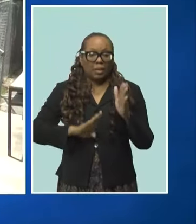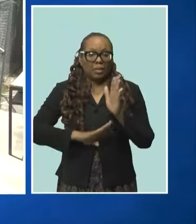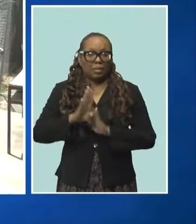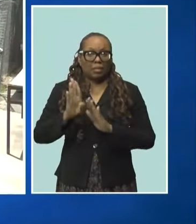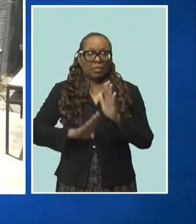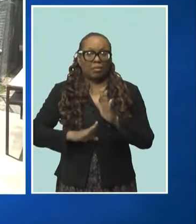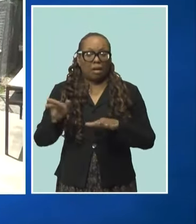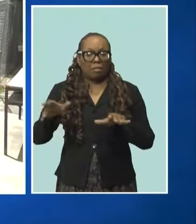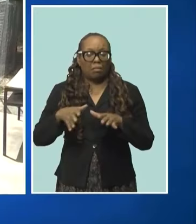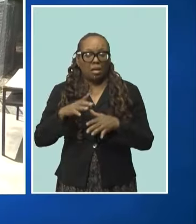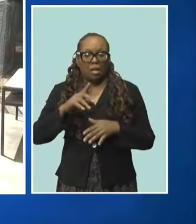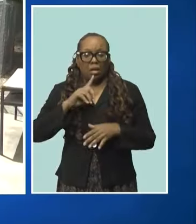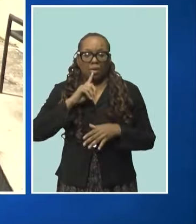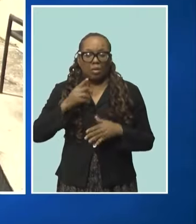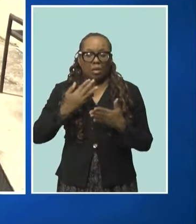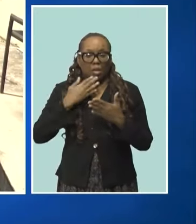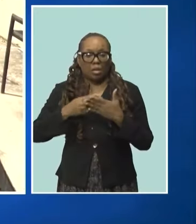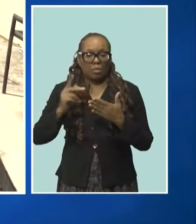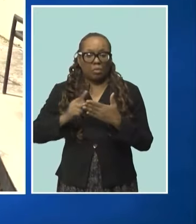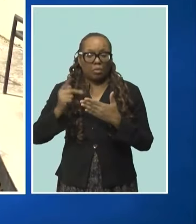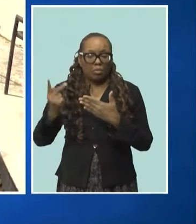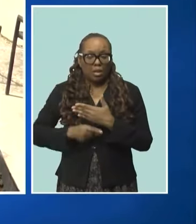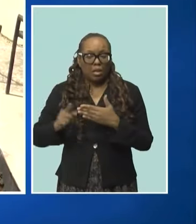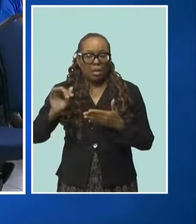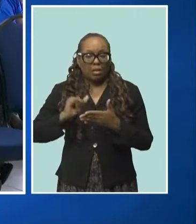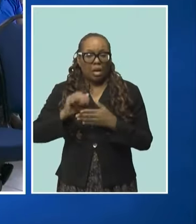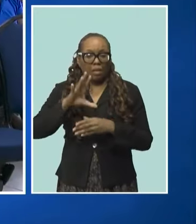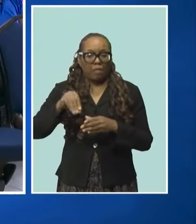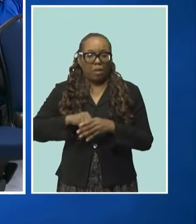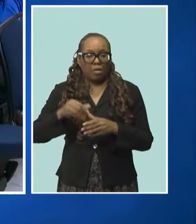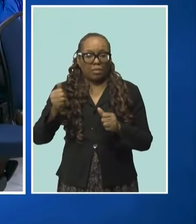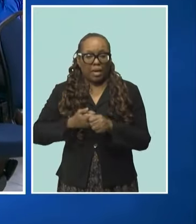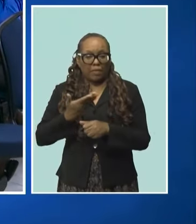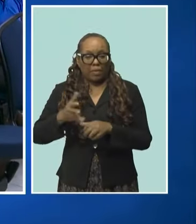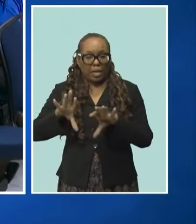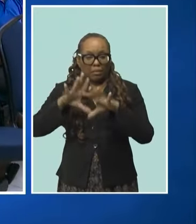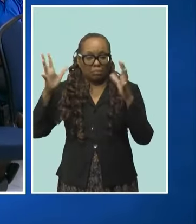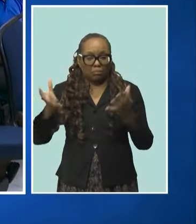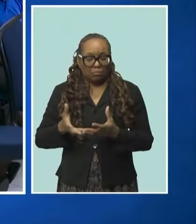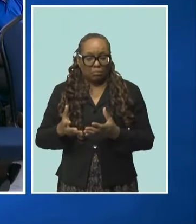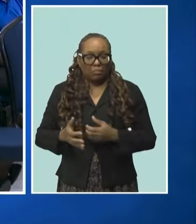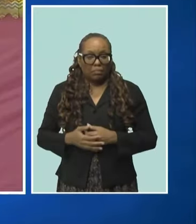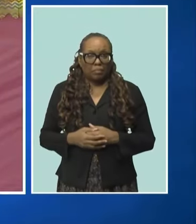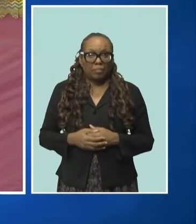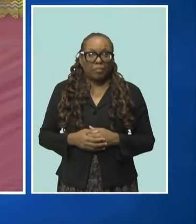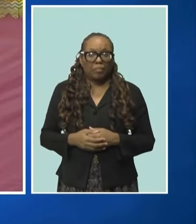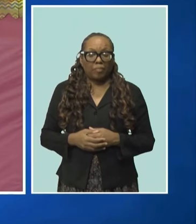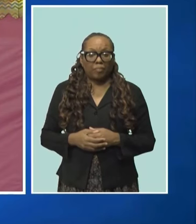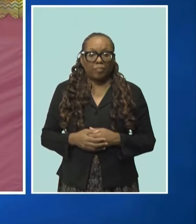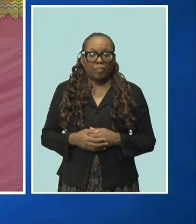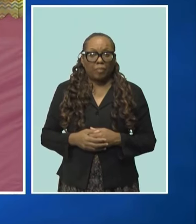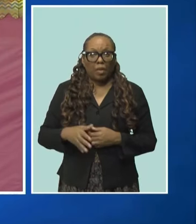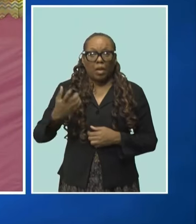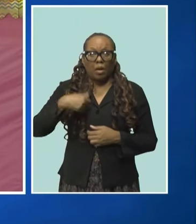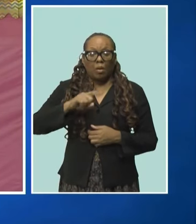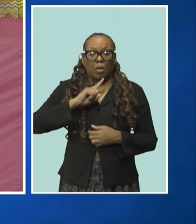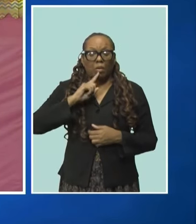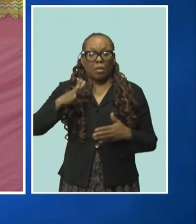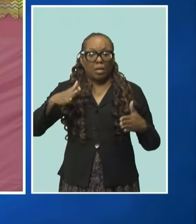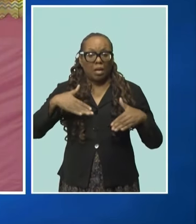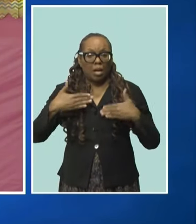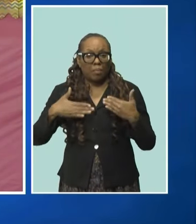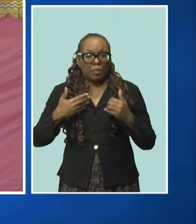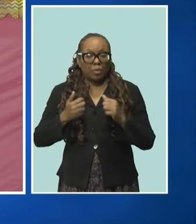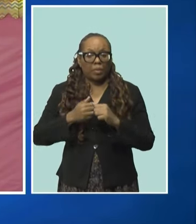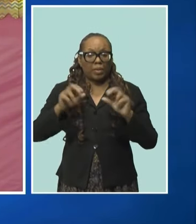outdoor environment at the school and gave some insight into the initiative. We are particularly happy with the results of our